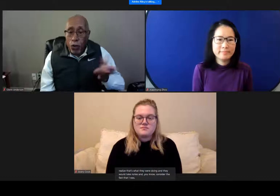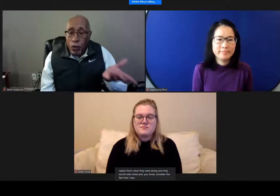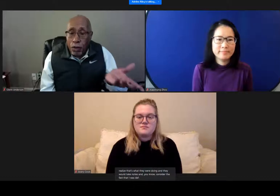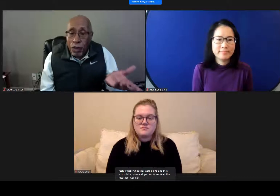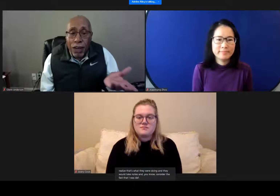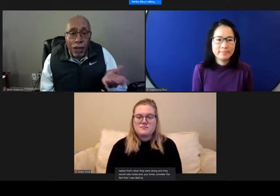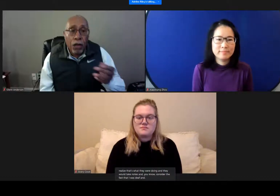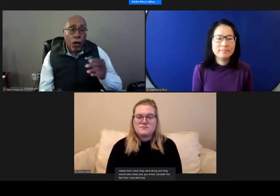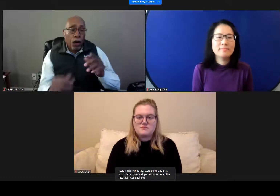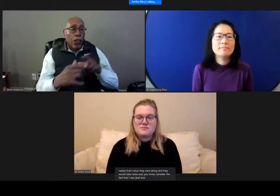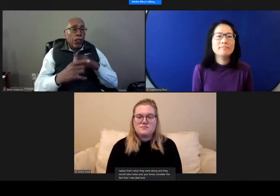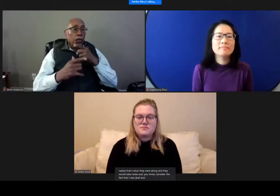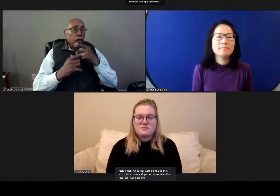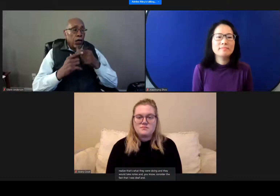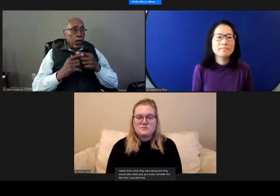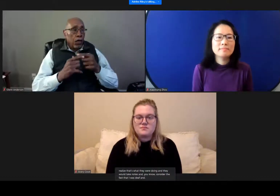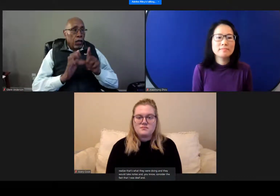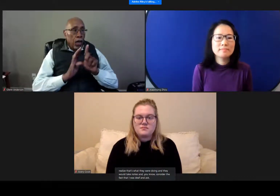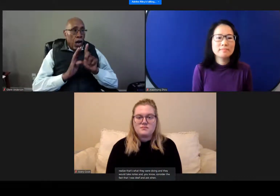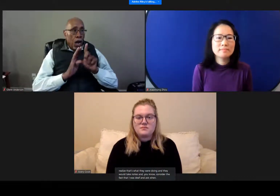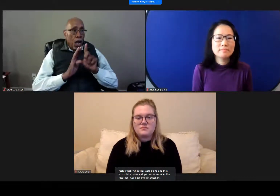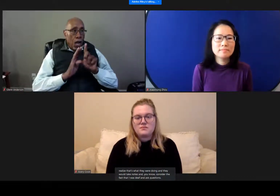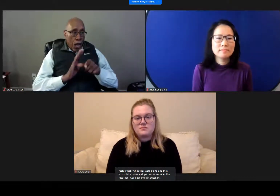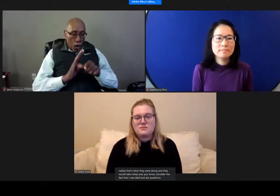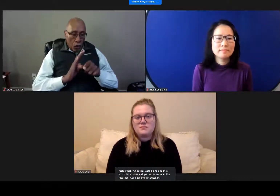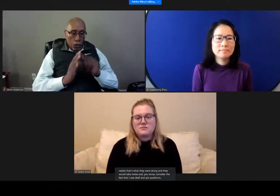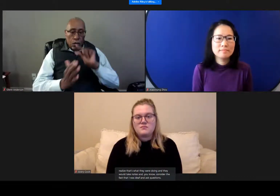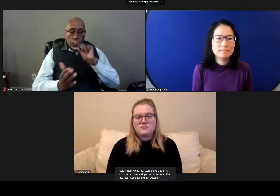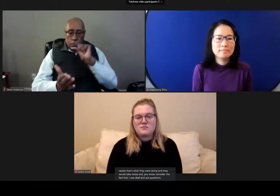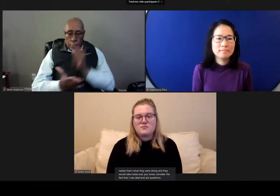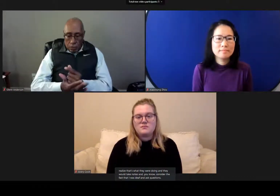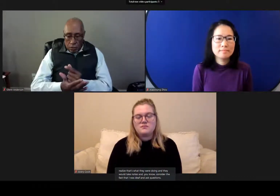deaf and ask questions.